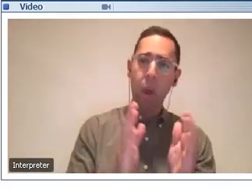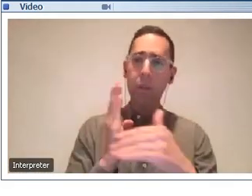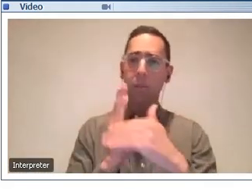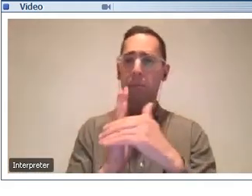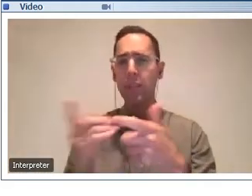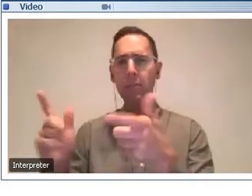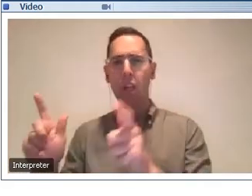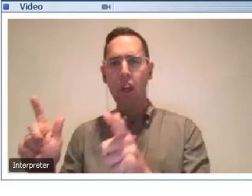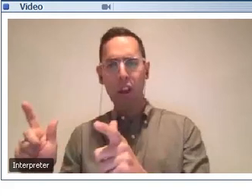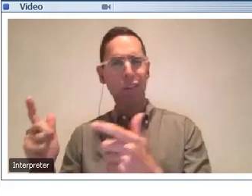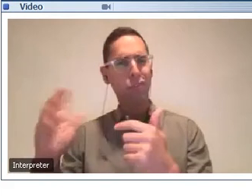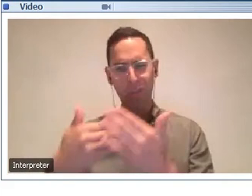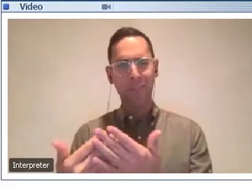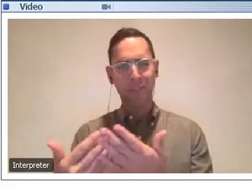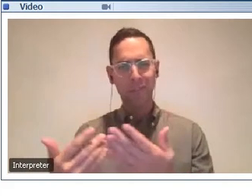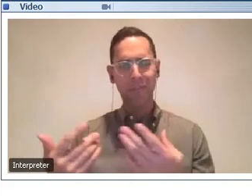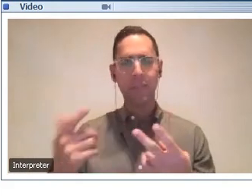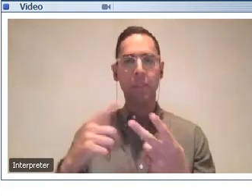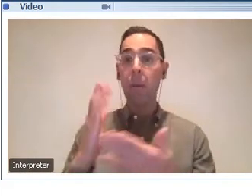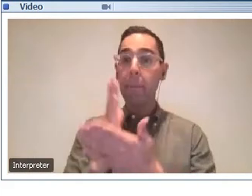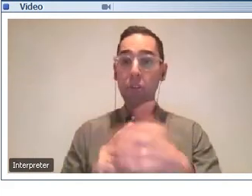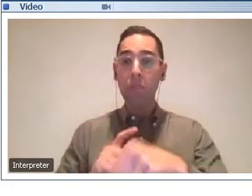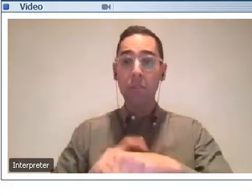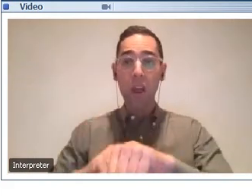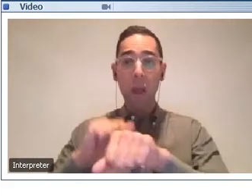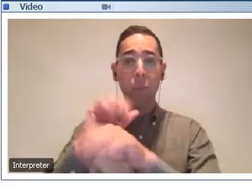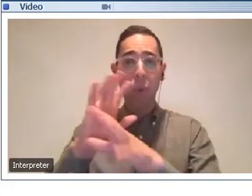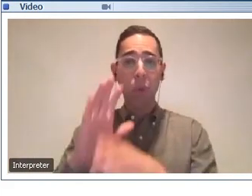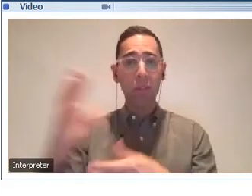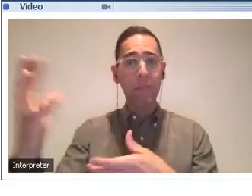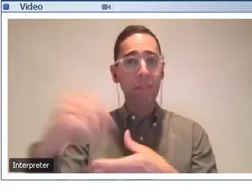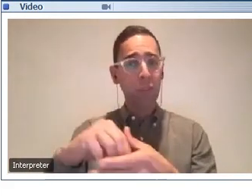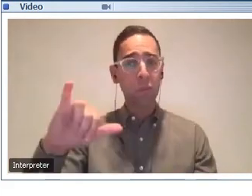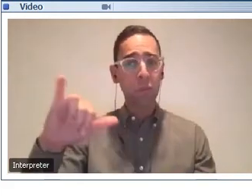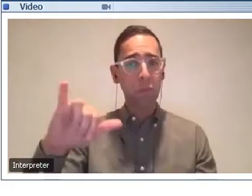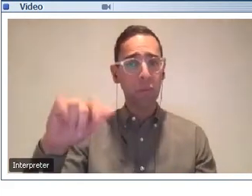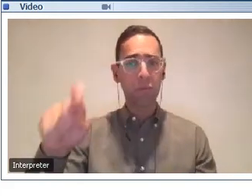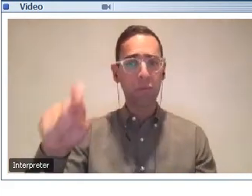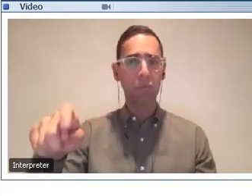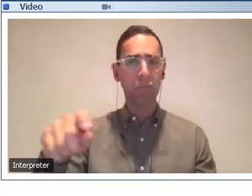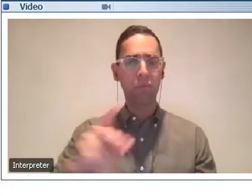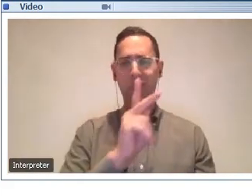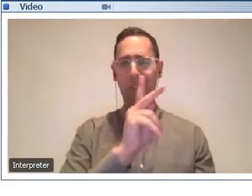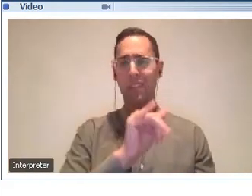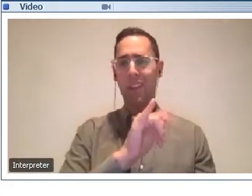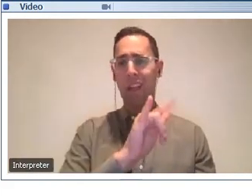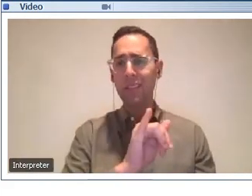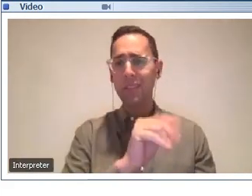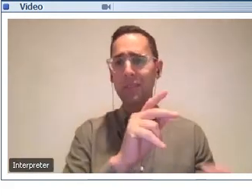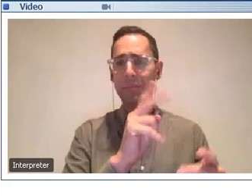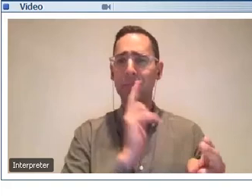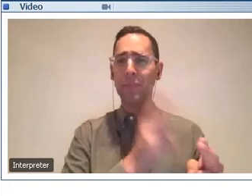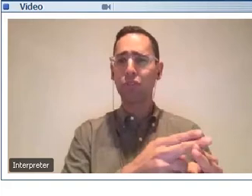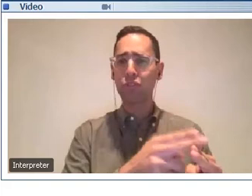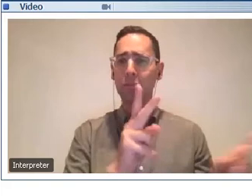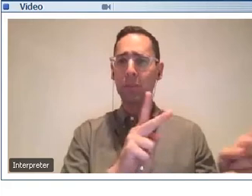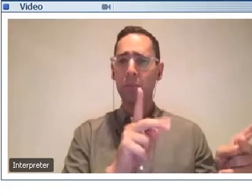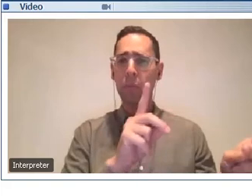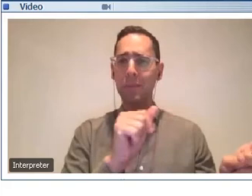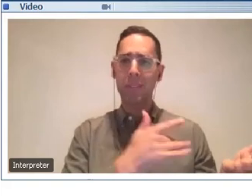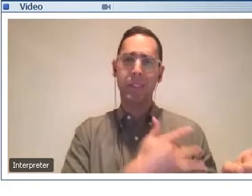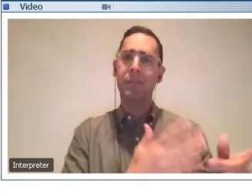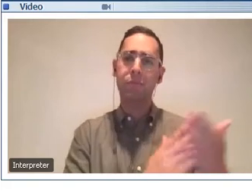It includes part-time workers, as Callie noted, that all too often includes many workers with disabilities, as well as many